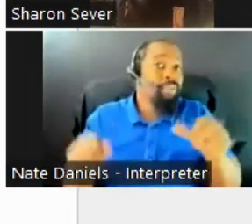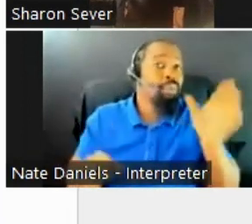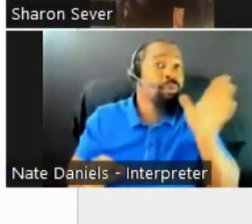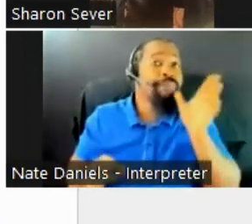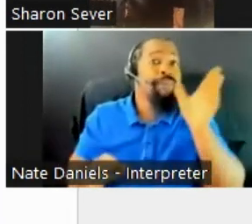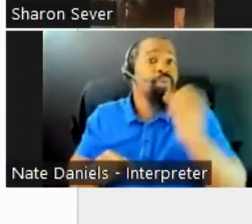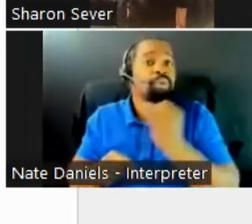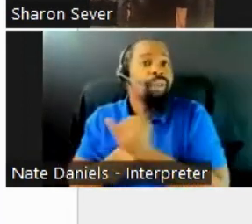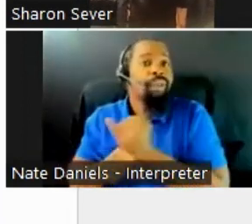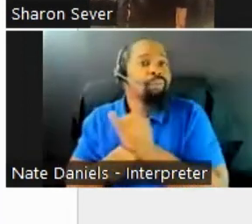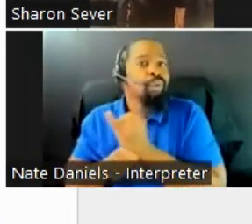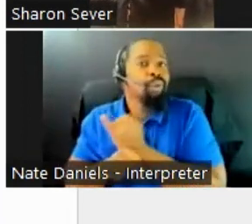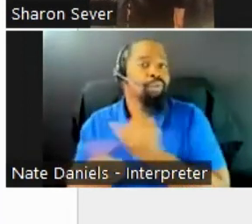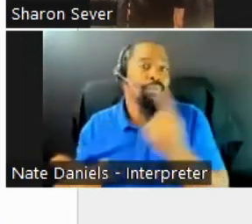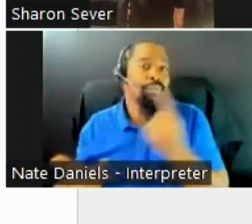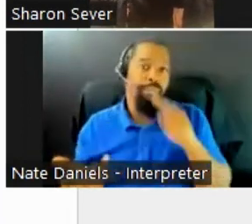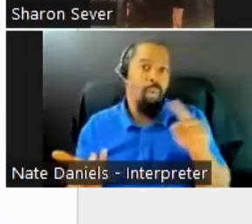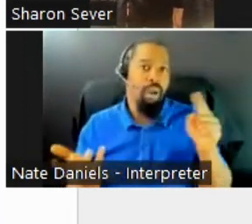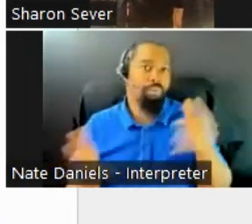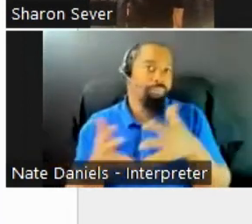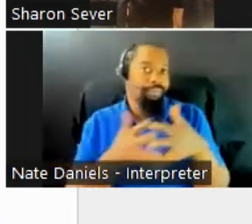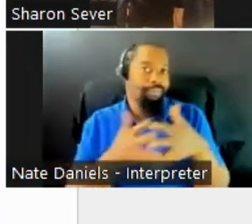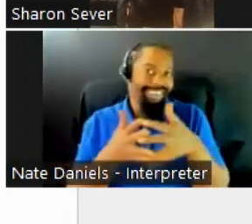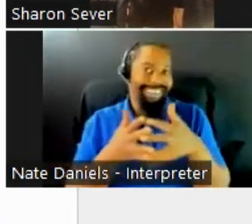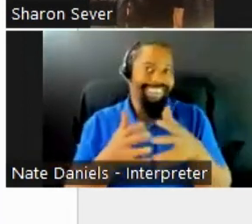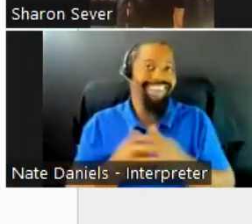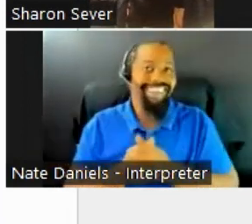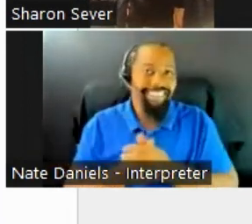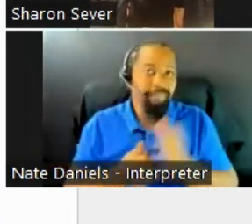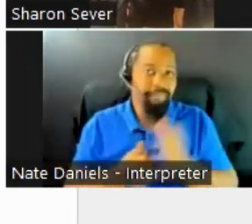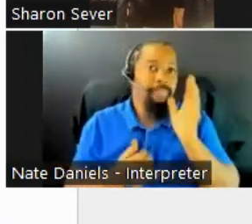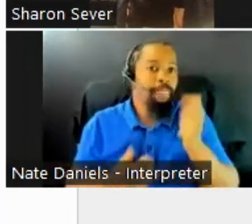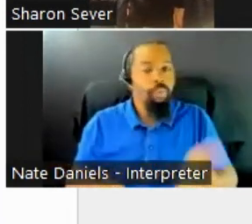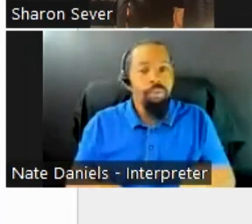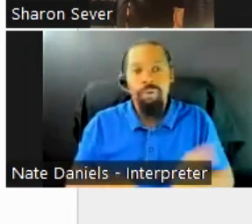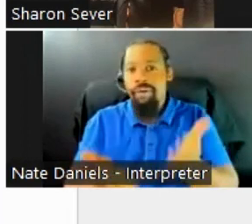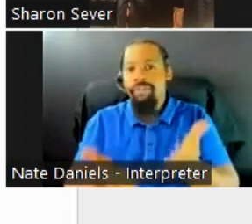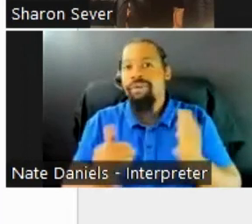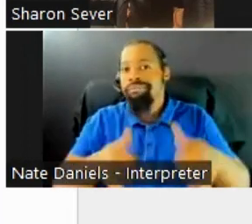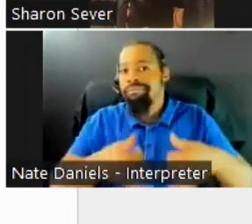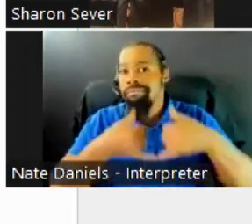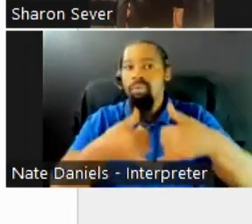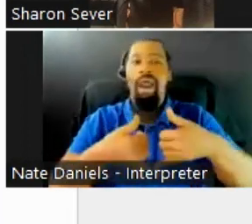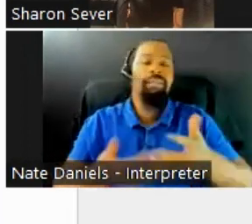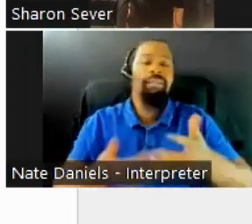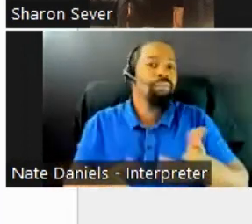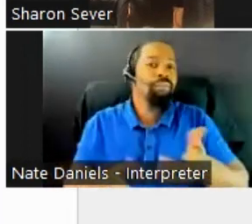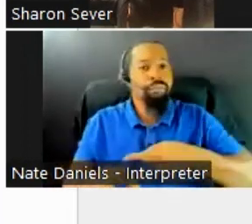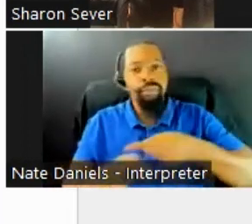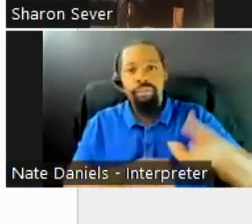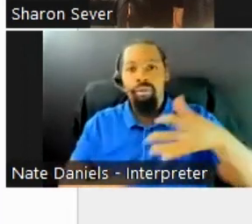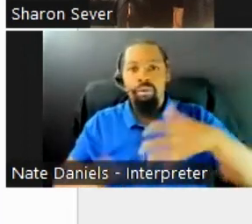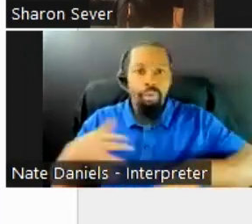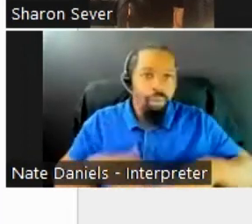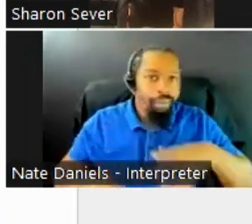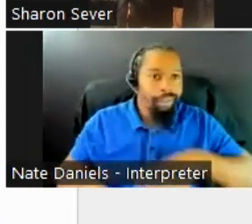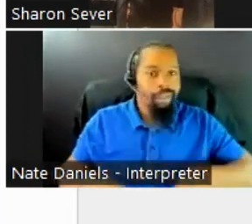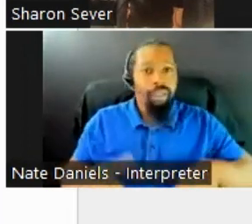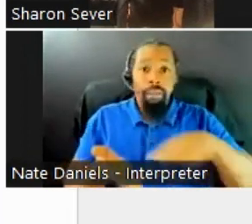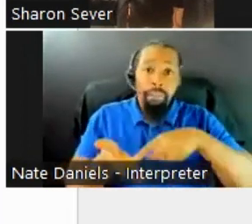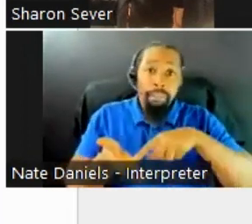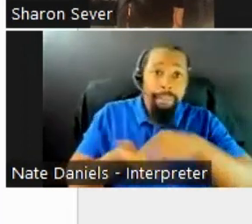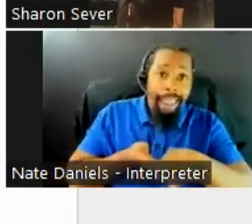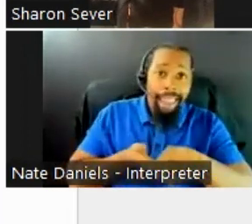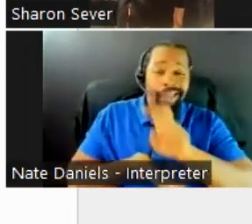card prizes. There are prizes for professional clothing, a paid virtual internship, real